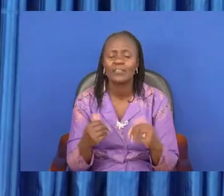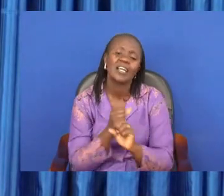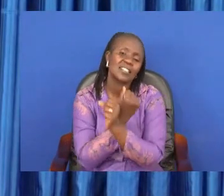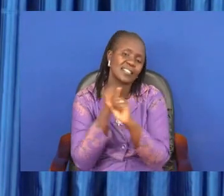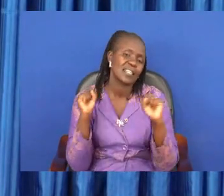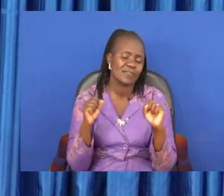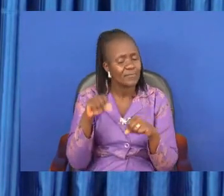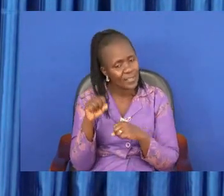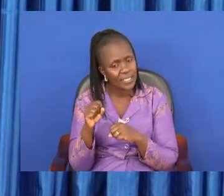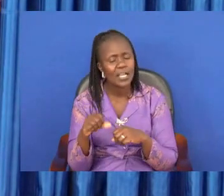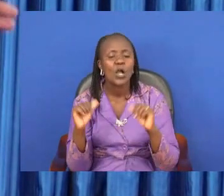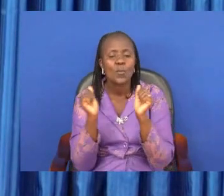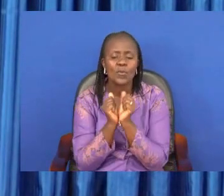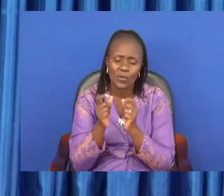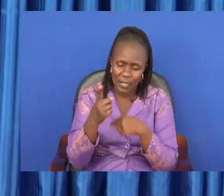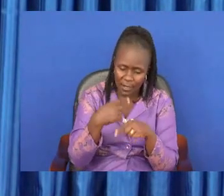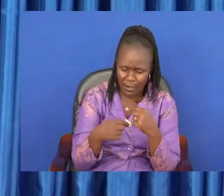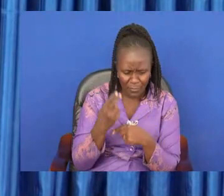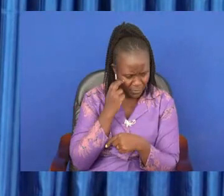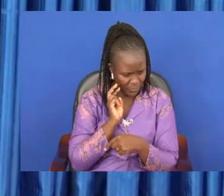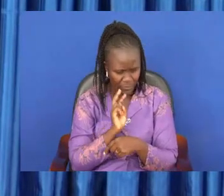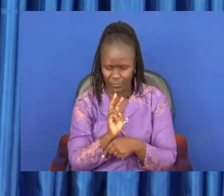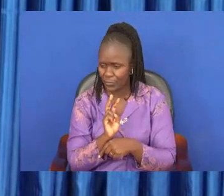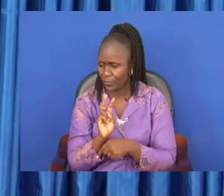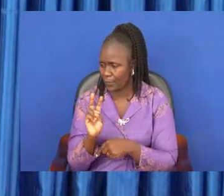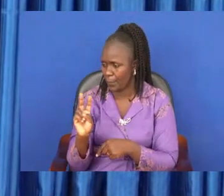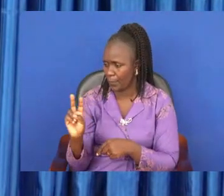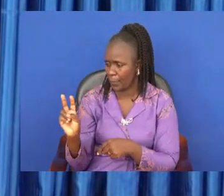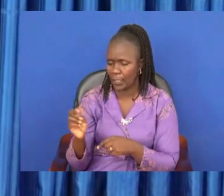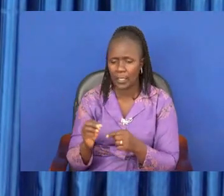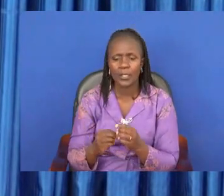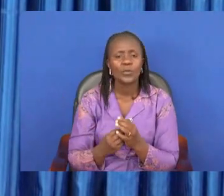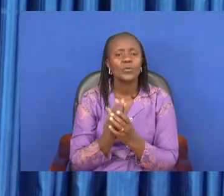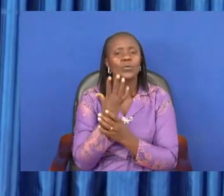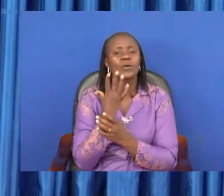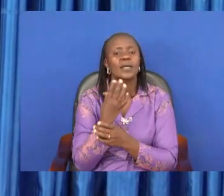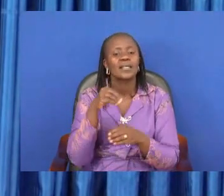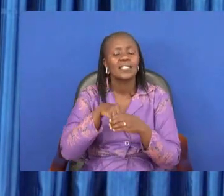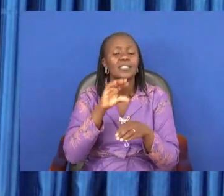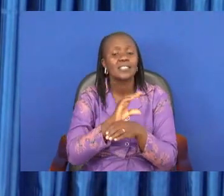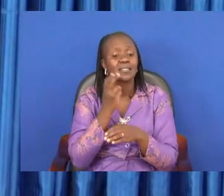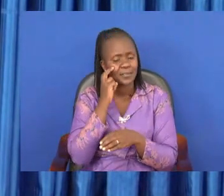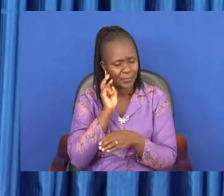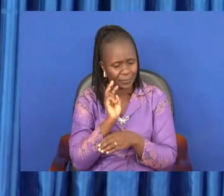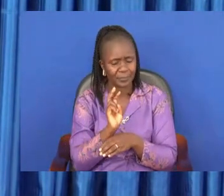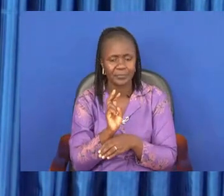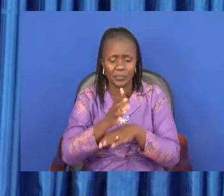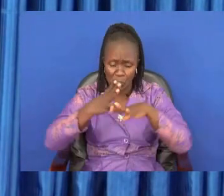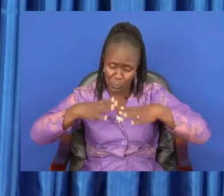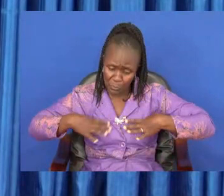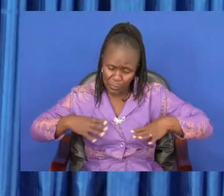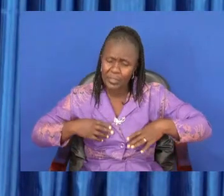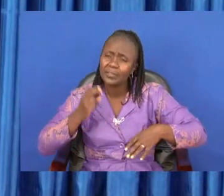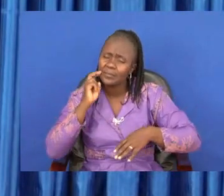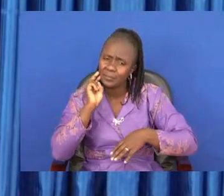safe. Yes. Paul comes around and he looks how the people are growing up in the churches. And when he looks down, up and